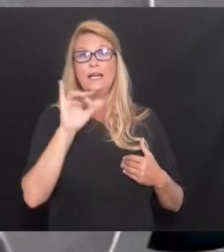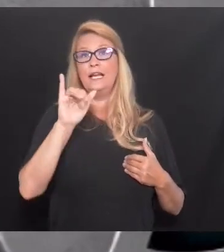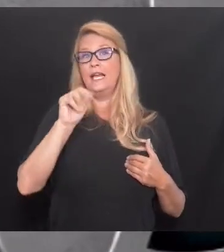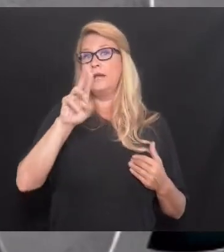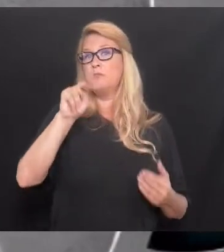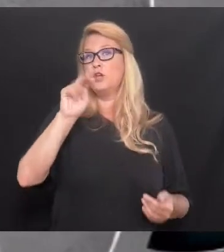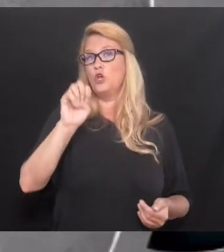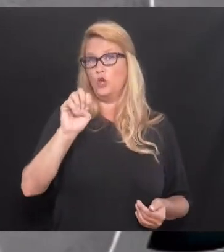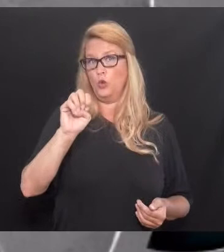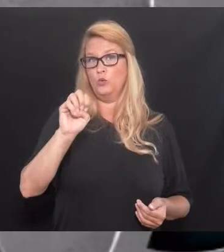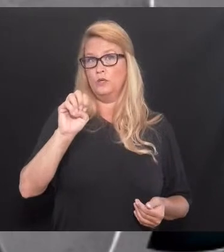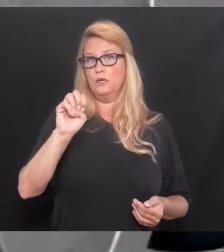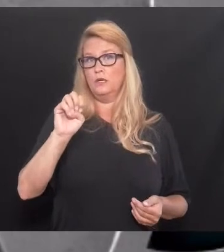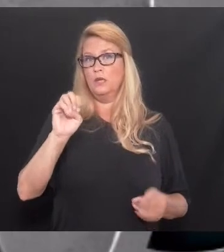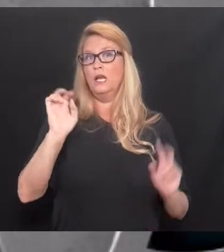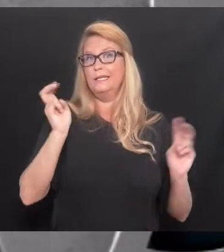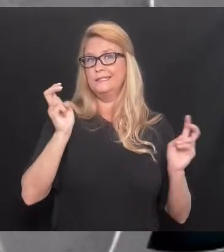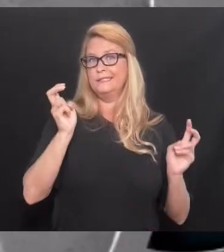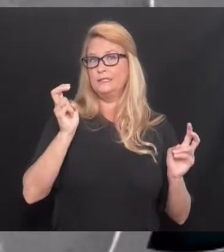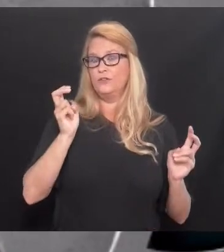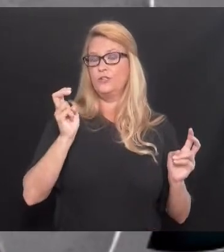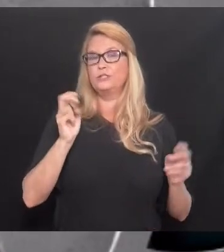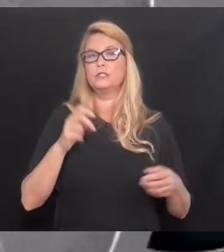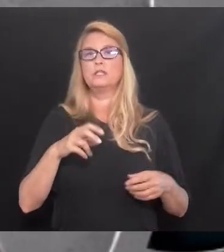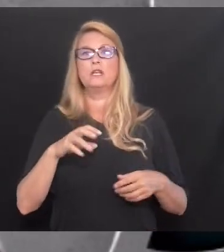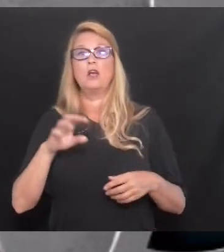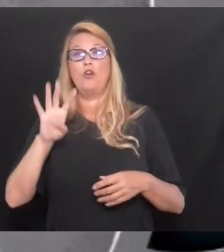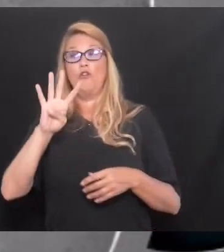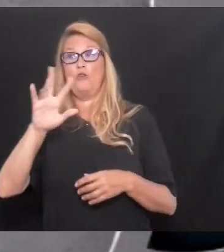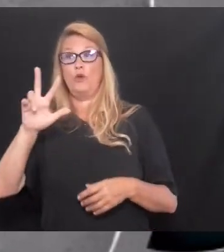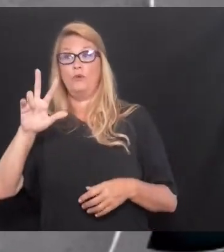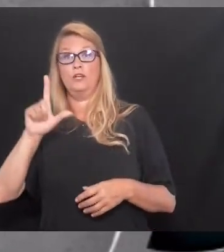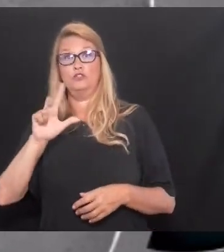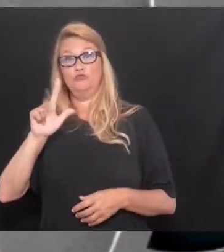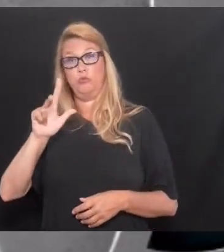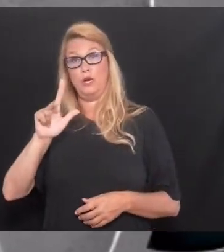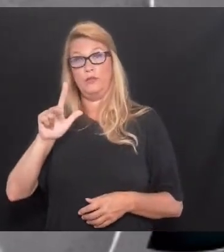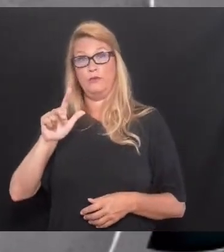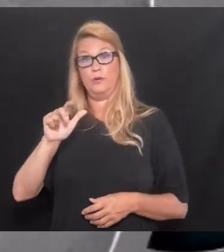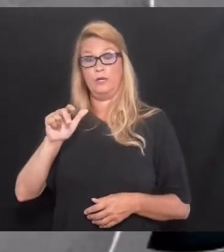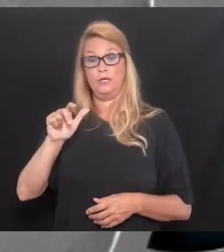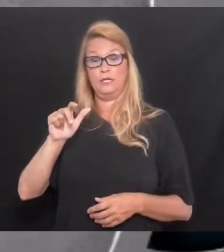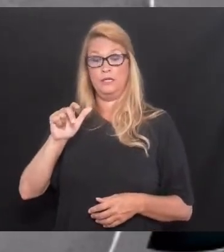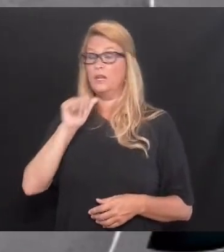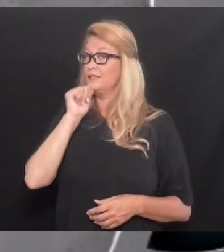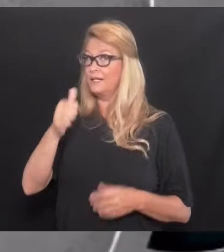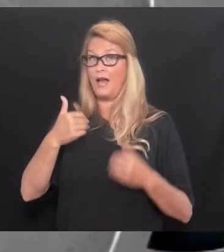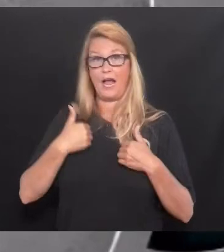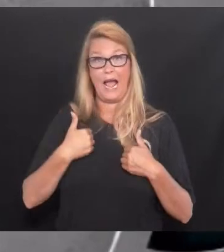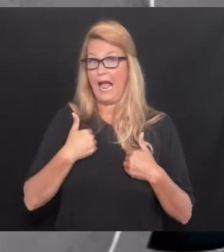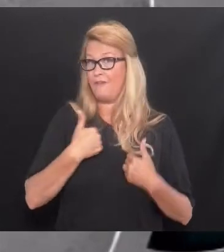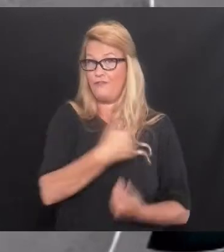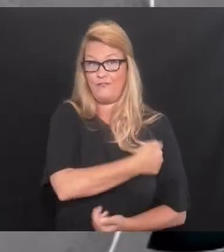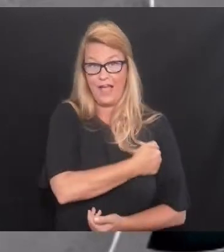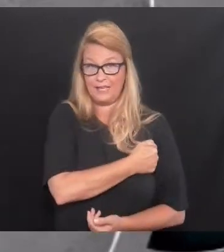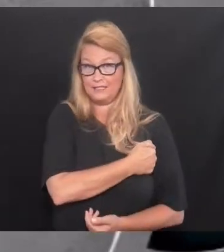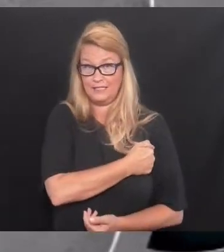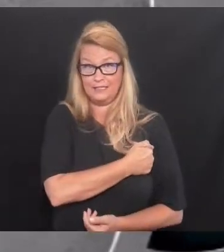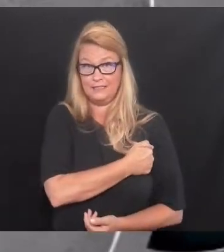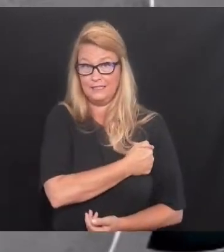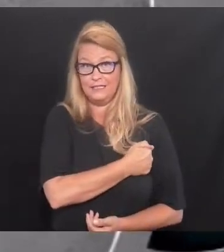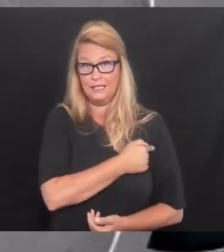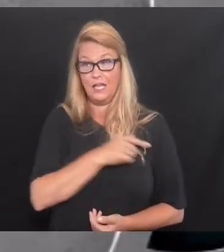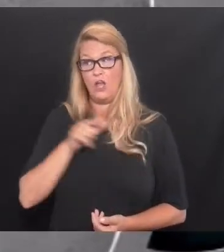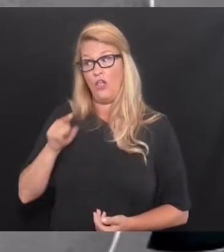immunocompromised, but they were vaccinated individuals. Of those 43, 23 of those were not vaccinated. So you can see how 23 of those